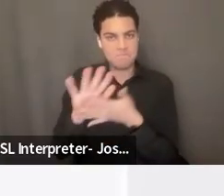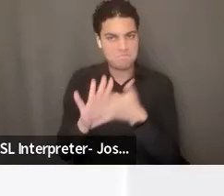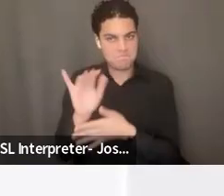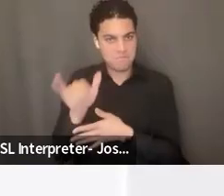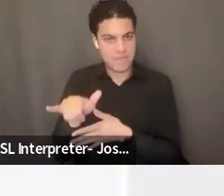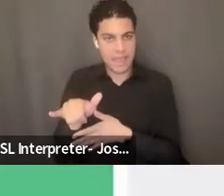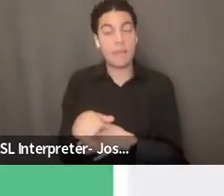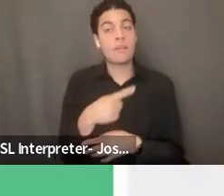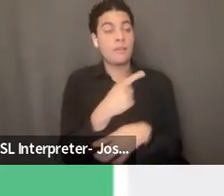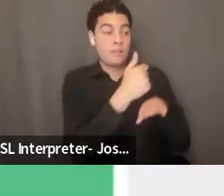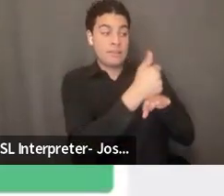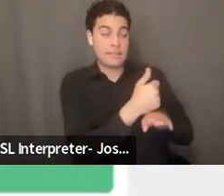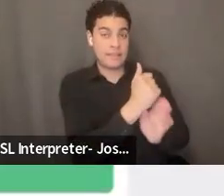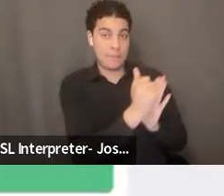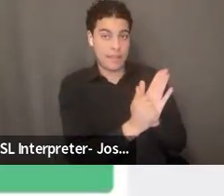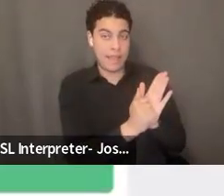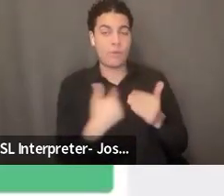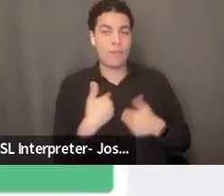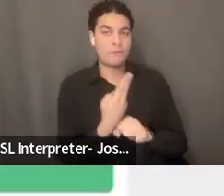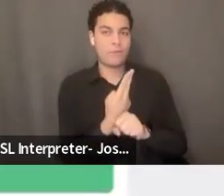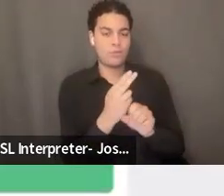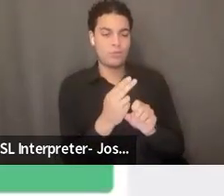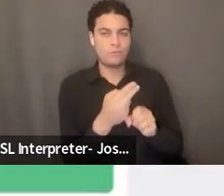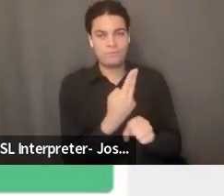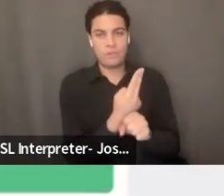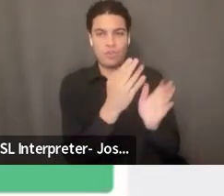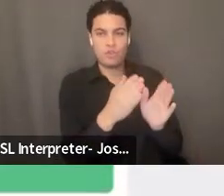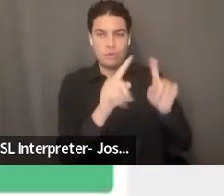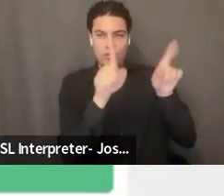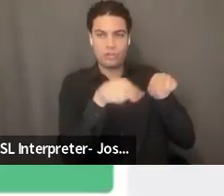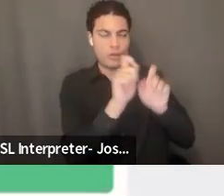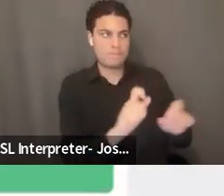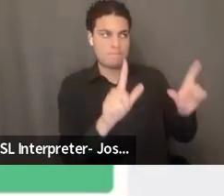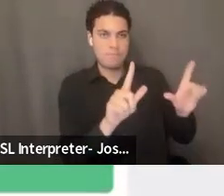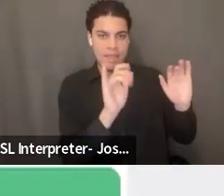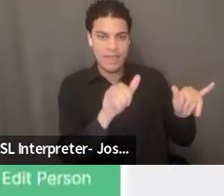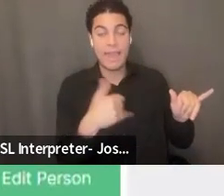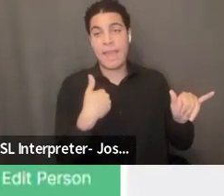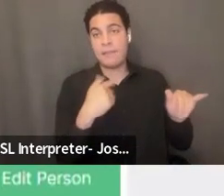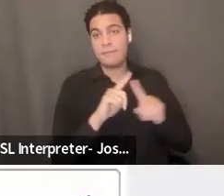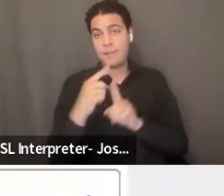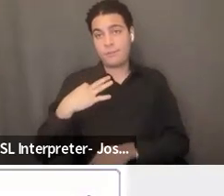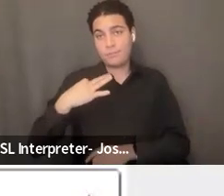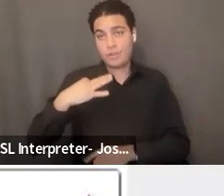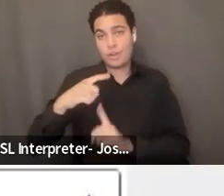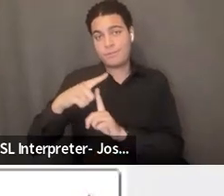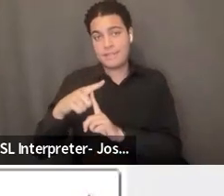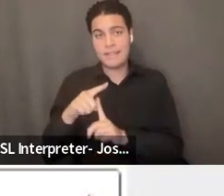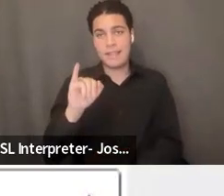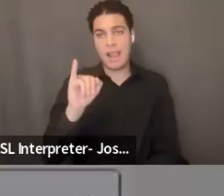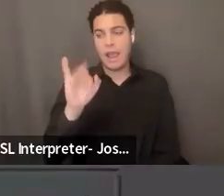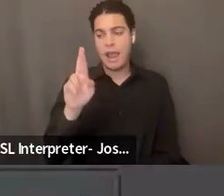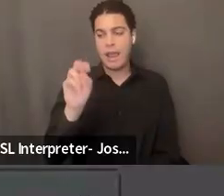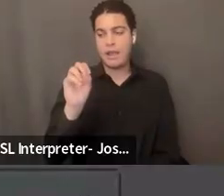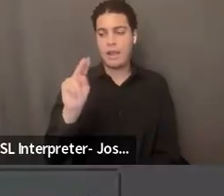your profile and you can buy ScanMeHome products, merchandise, there's t-shirts, there's iron-on QR codes, whatever